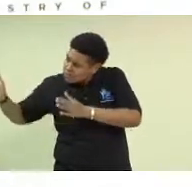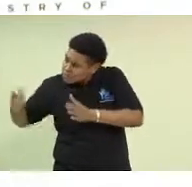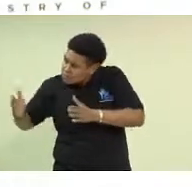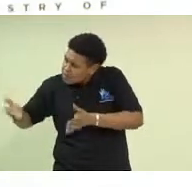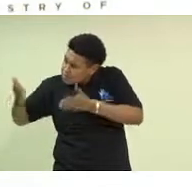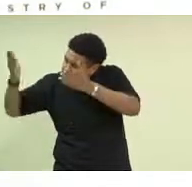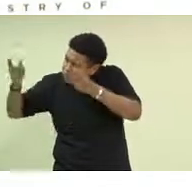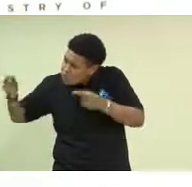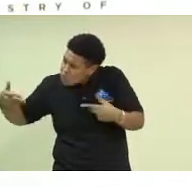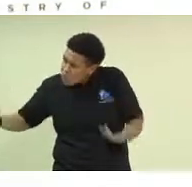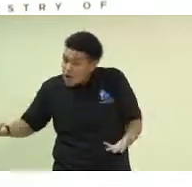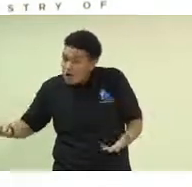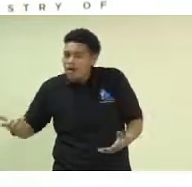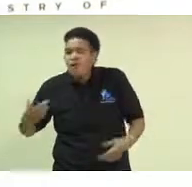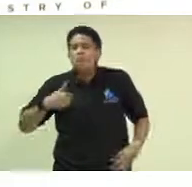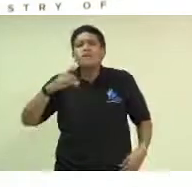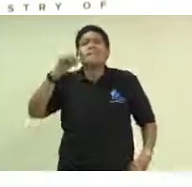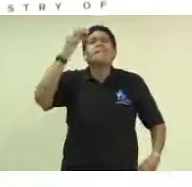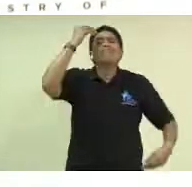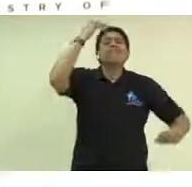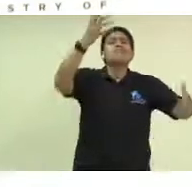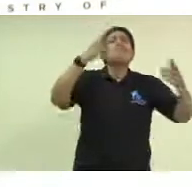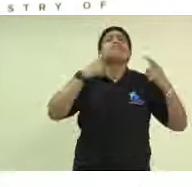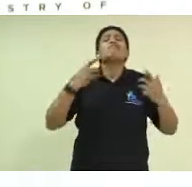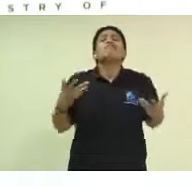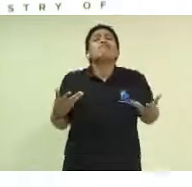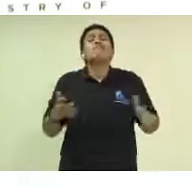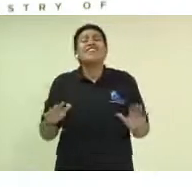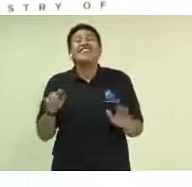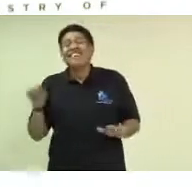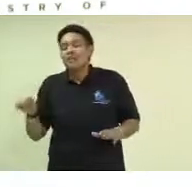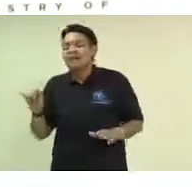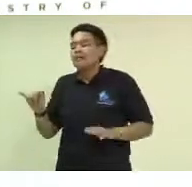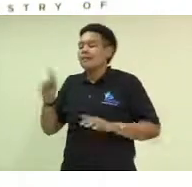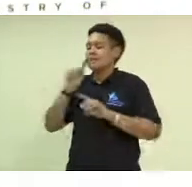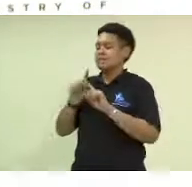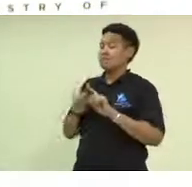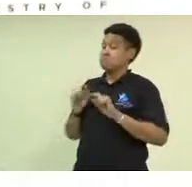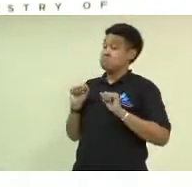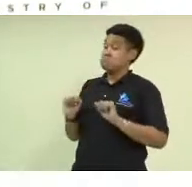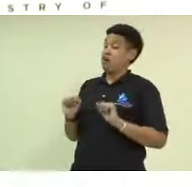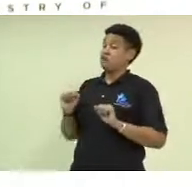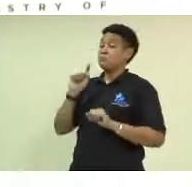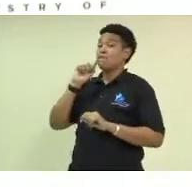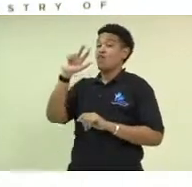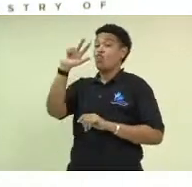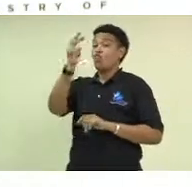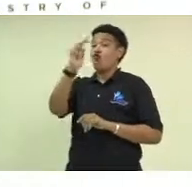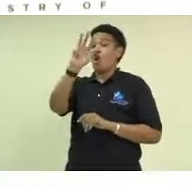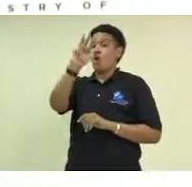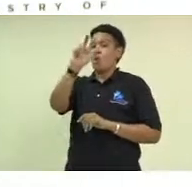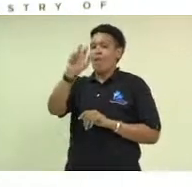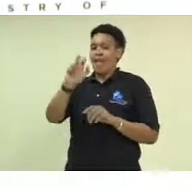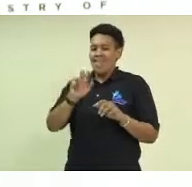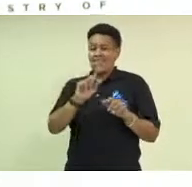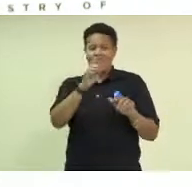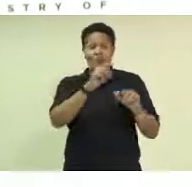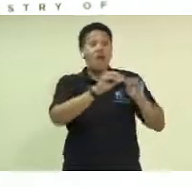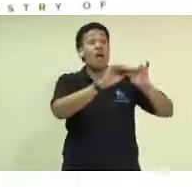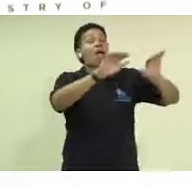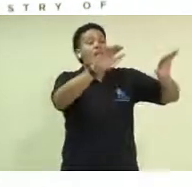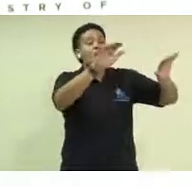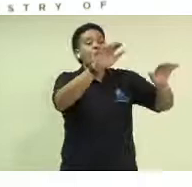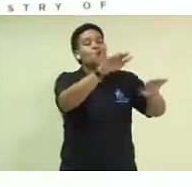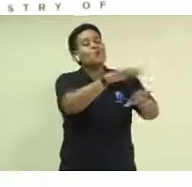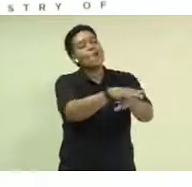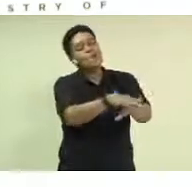time ago that there was the distinct possibility of a third wave. I don't know if you recall, this would